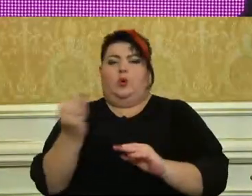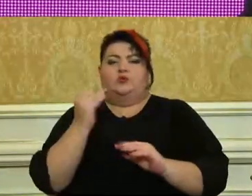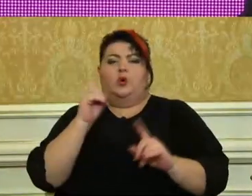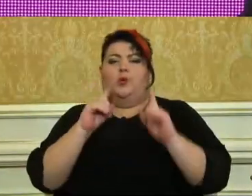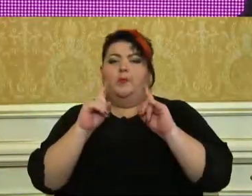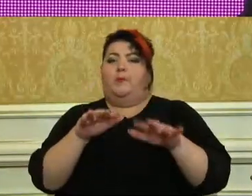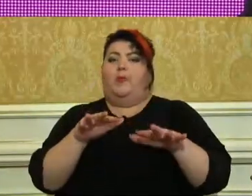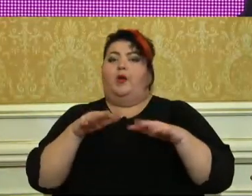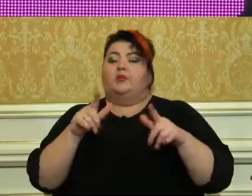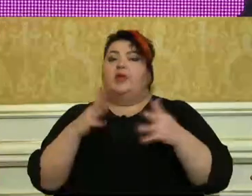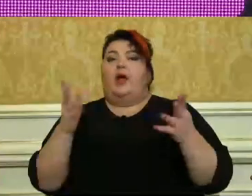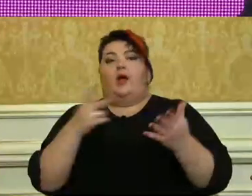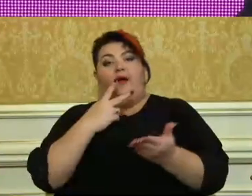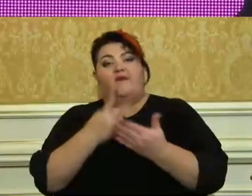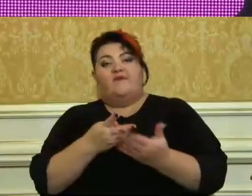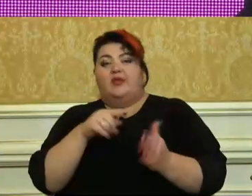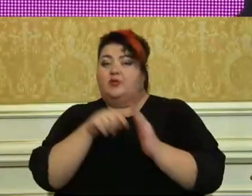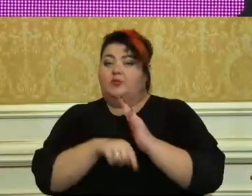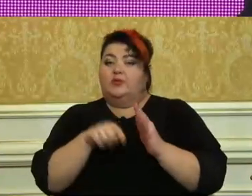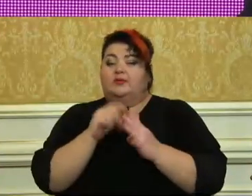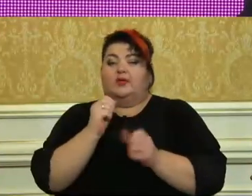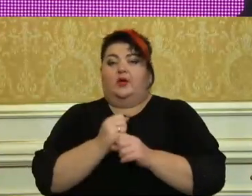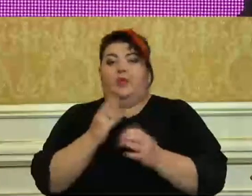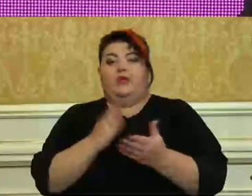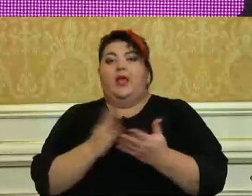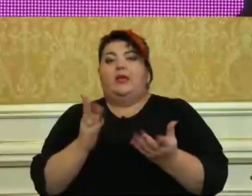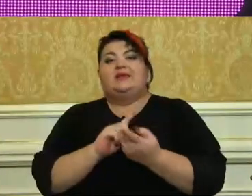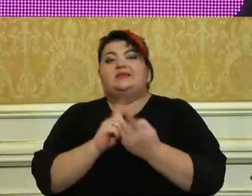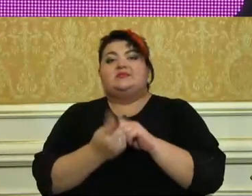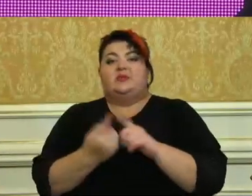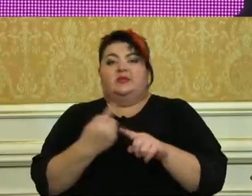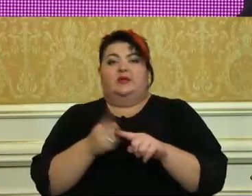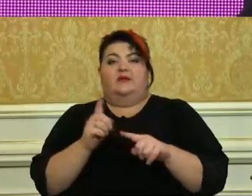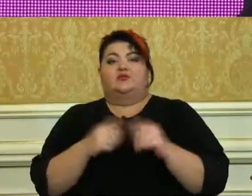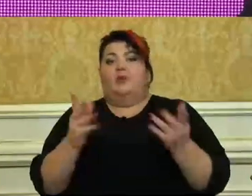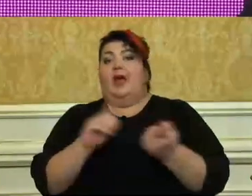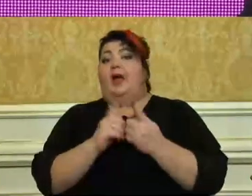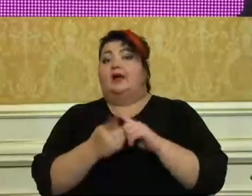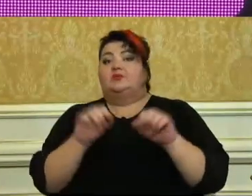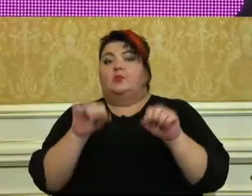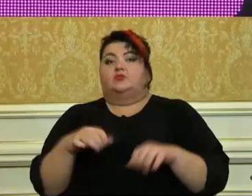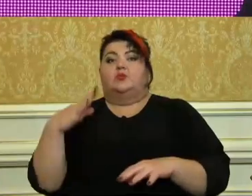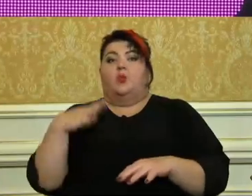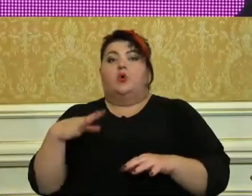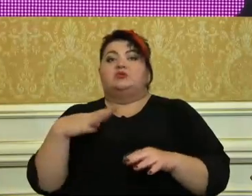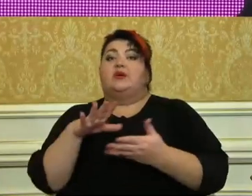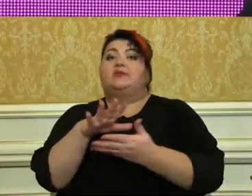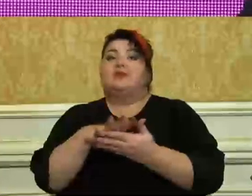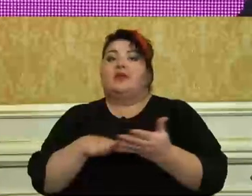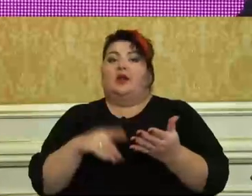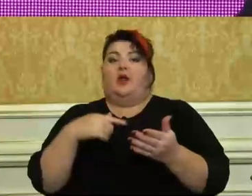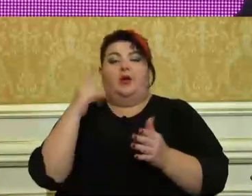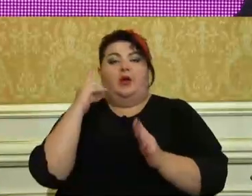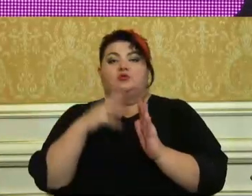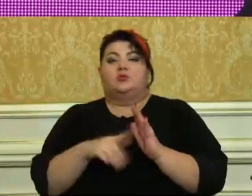women during its history. Is it reflected somehow in the parliament's work? Are there any changes to it, and which changes can we expect